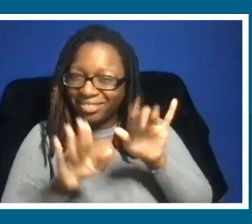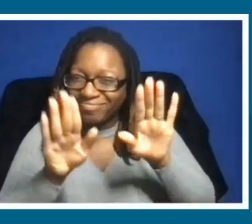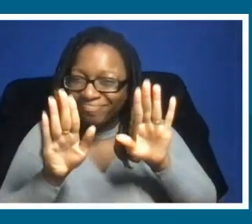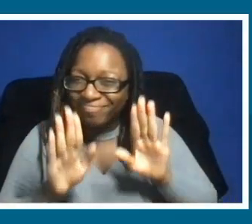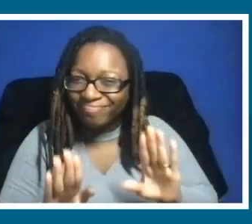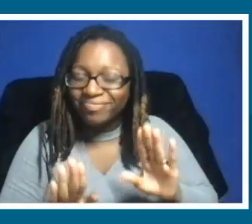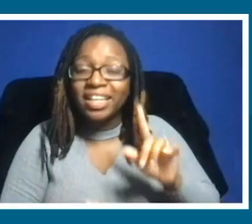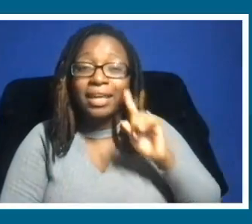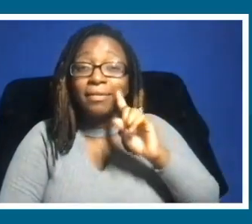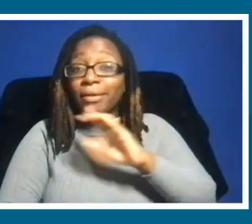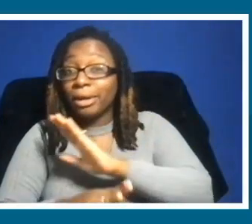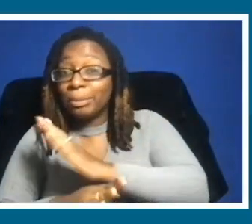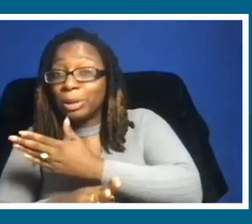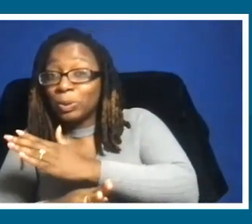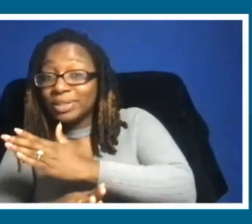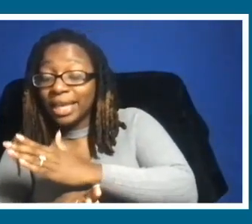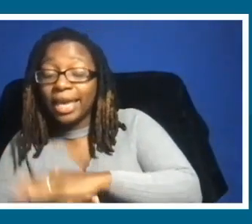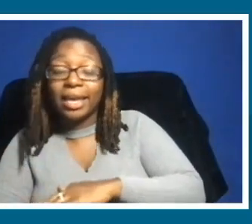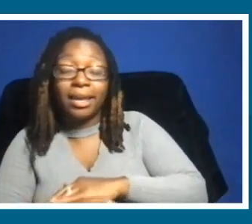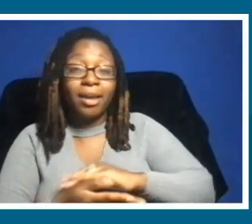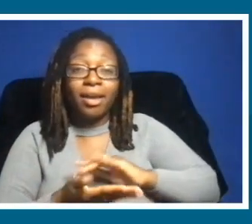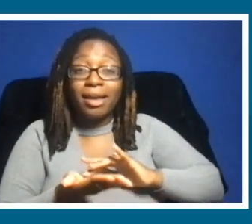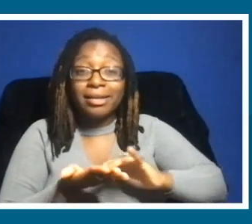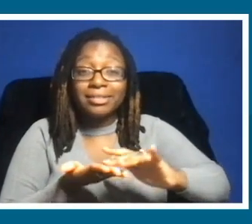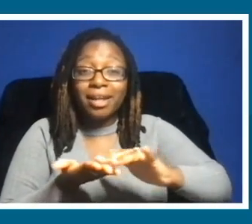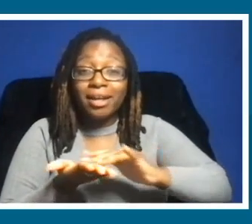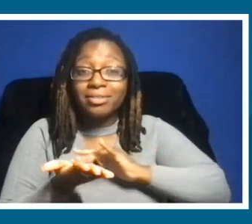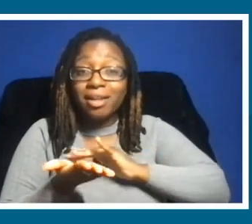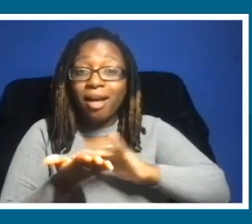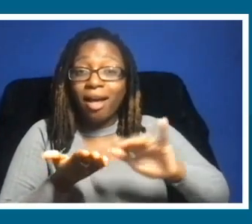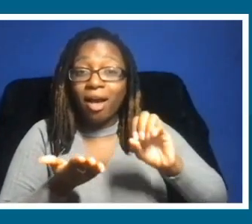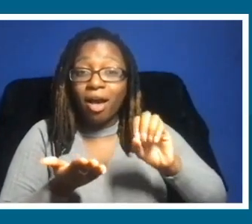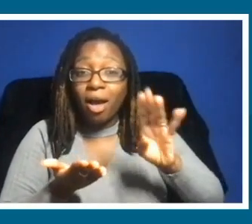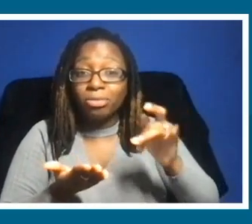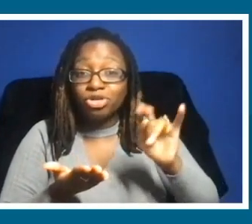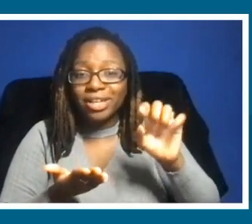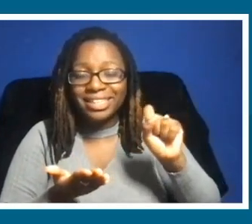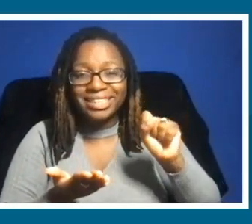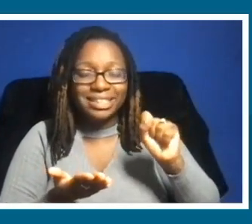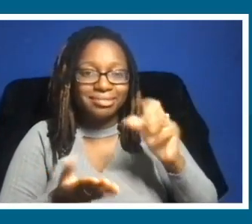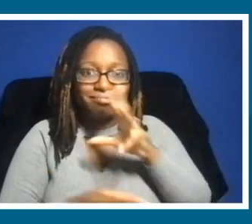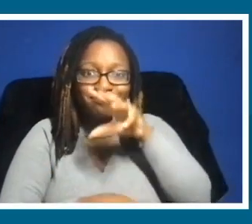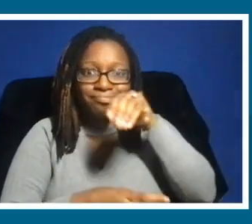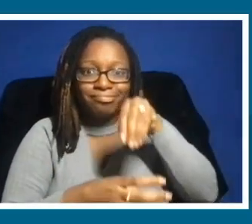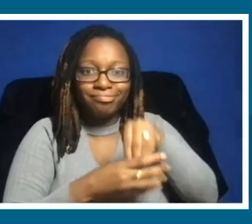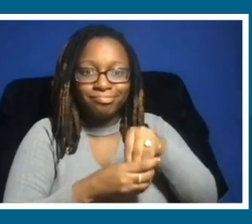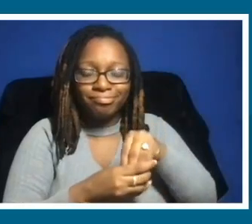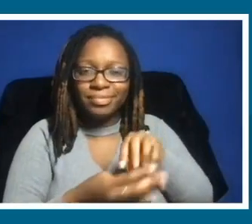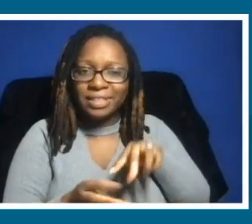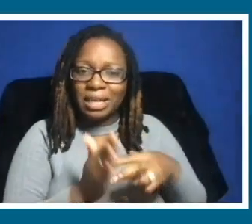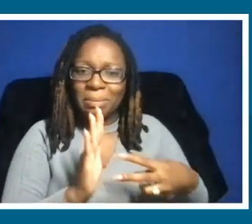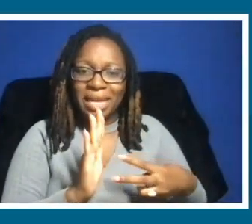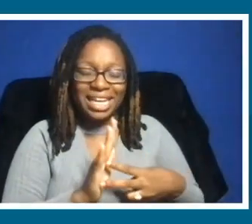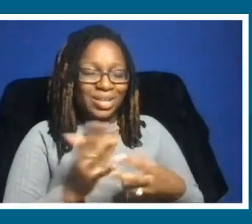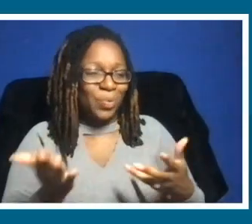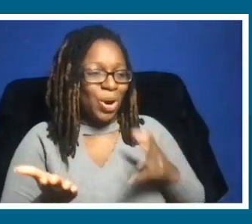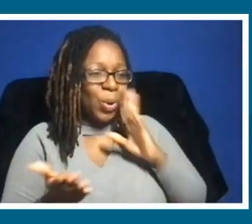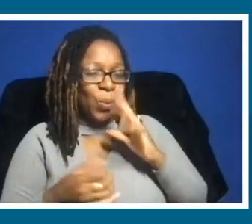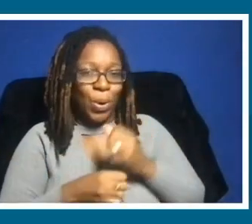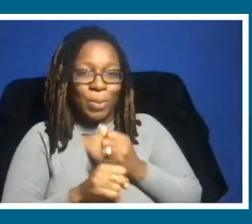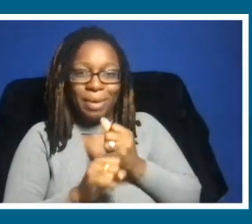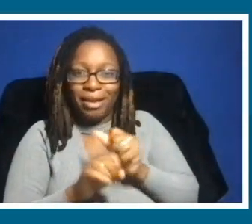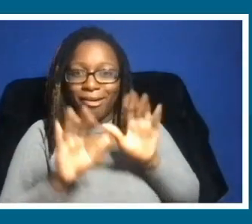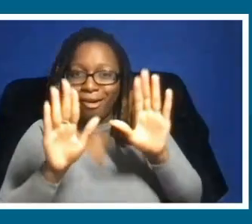so many tactile objects sort of, again, adds to what is it that makes a great or a